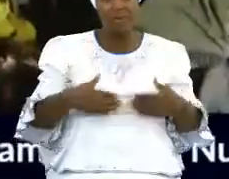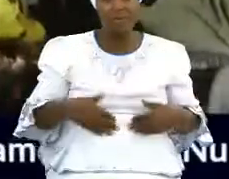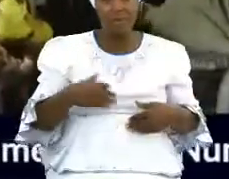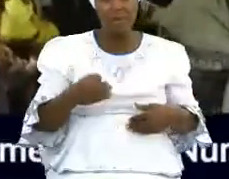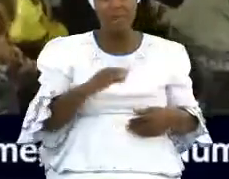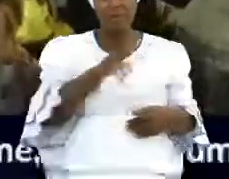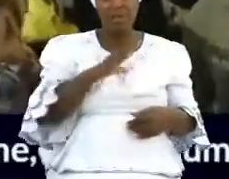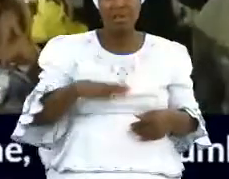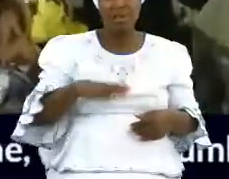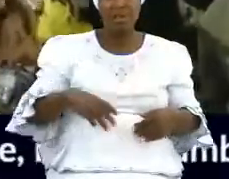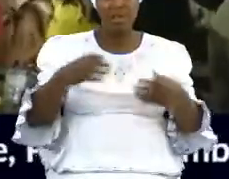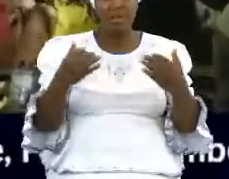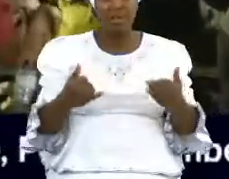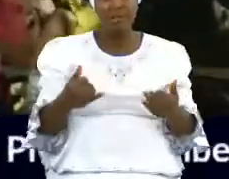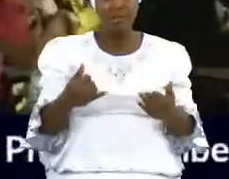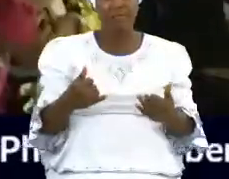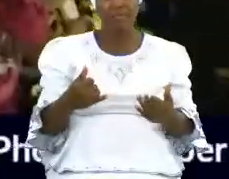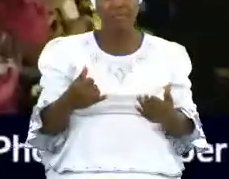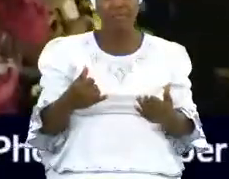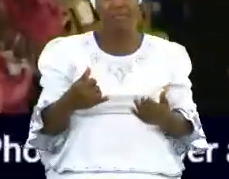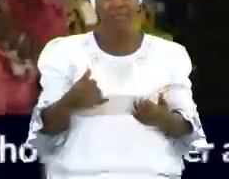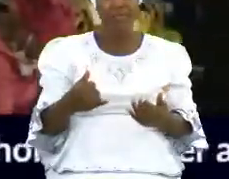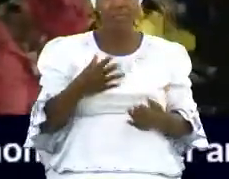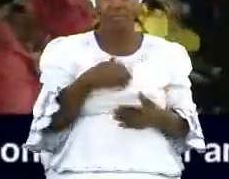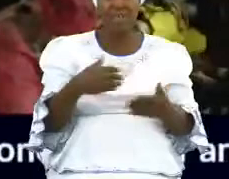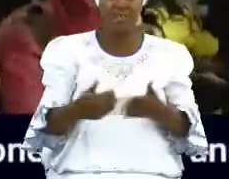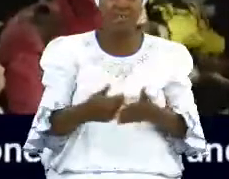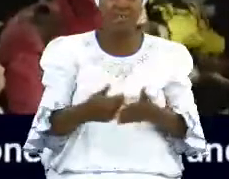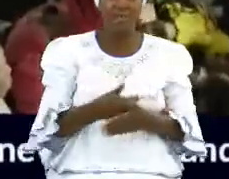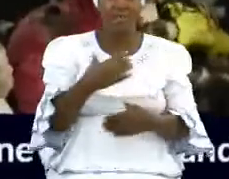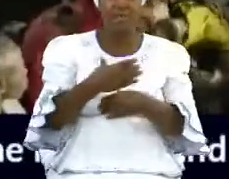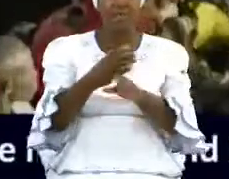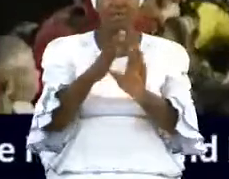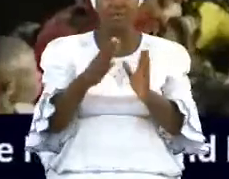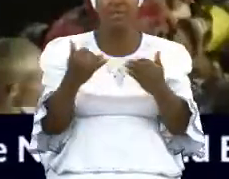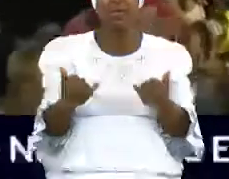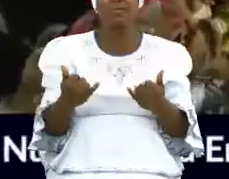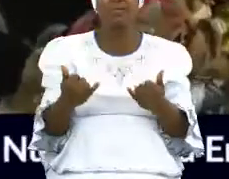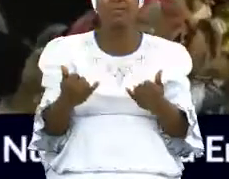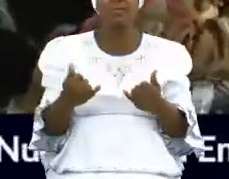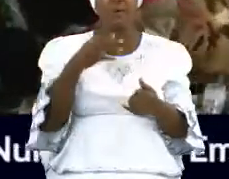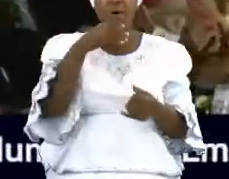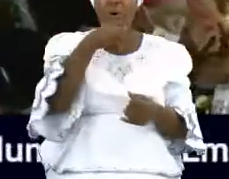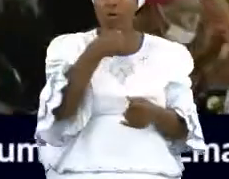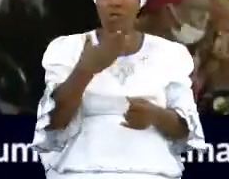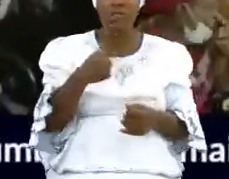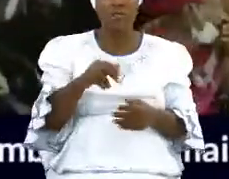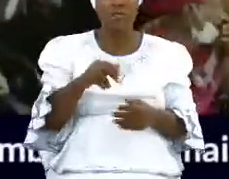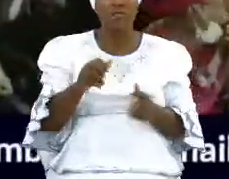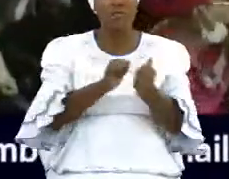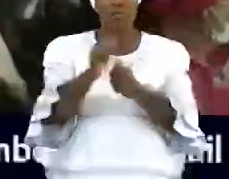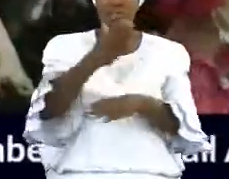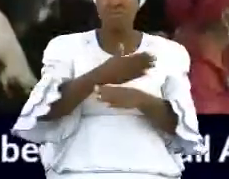now. All things are passed away. No more lying, no more deception.